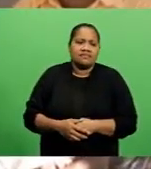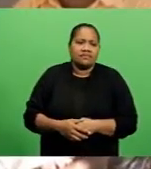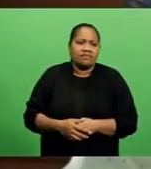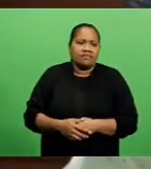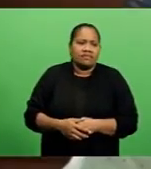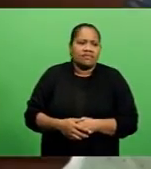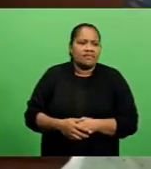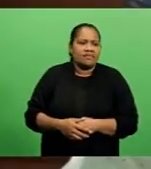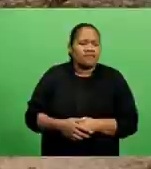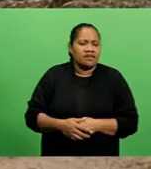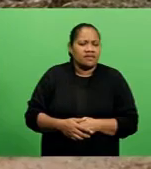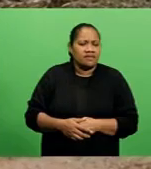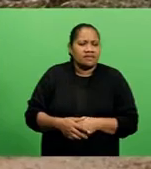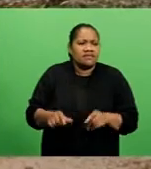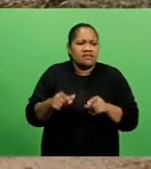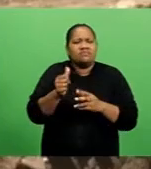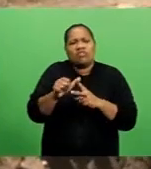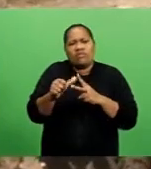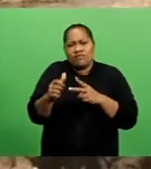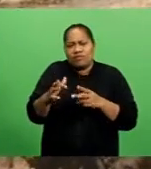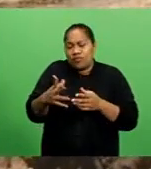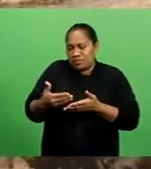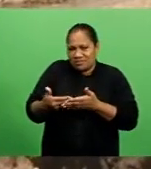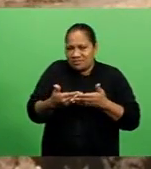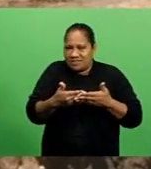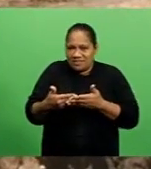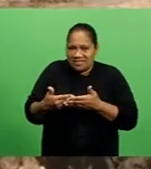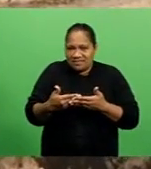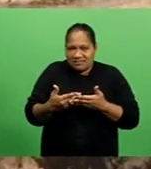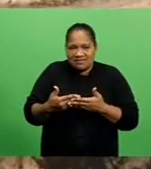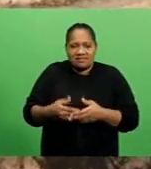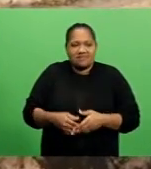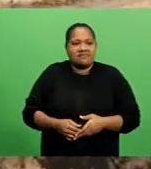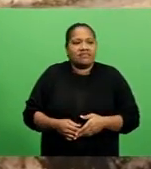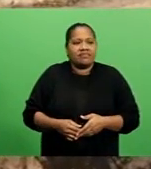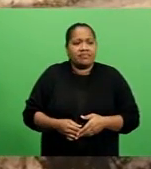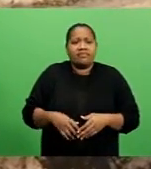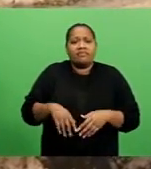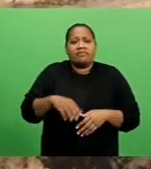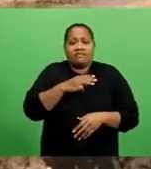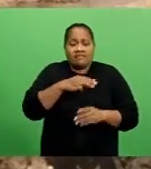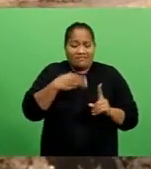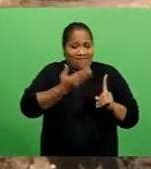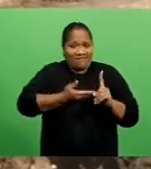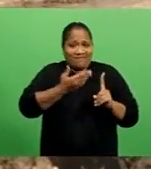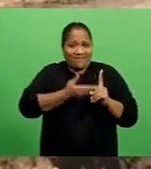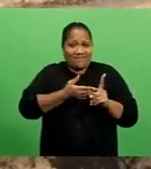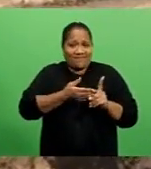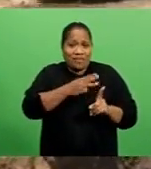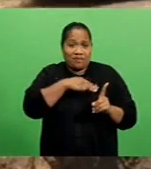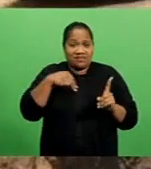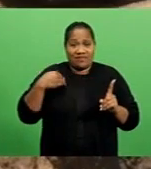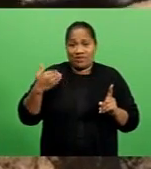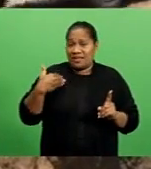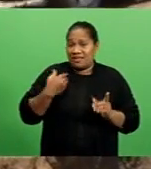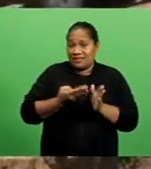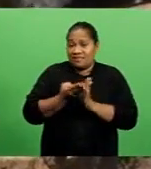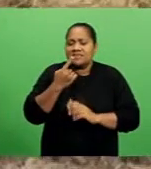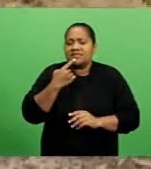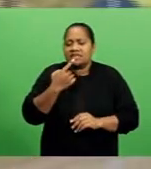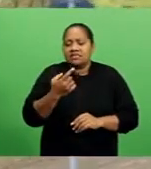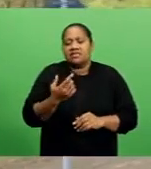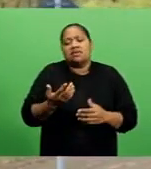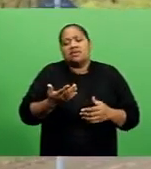small infants. Minister for Health and Medical Services Dr. Ifiremi Wangainambete says they want to keep the